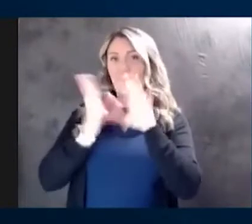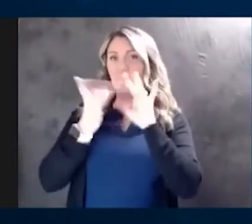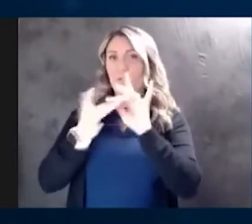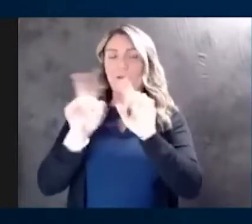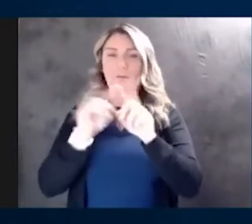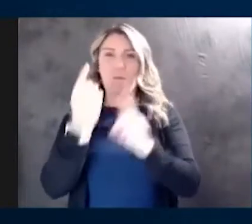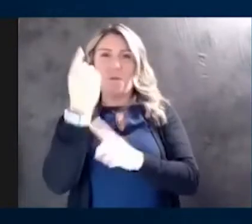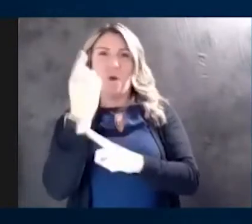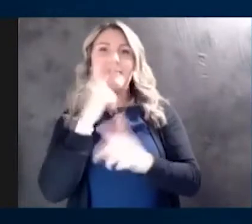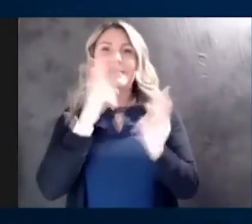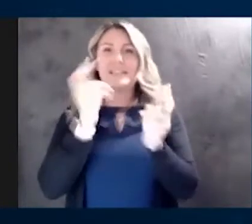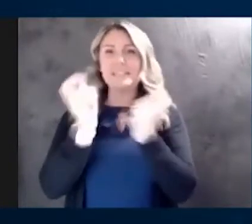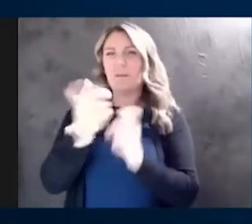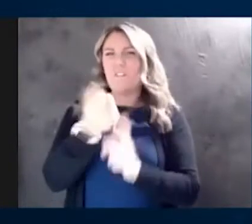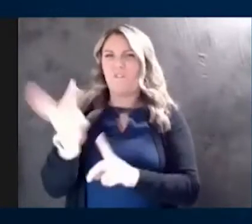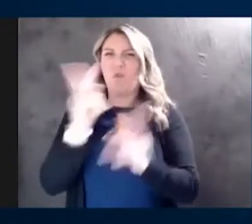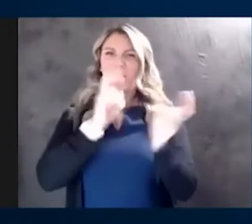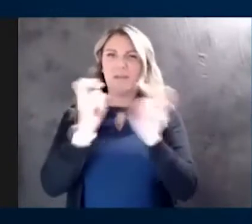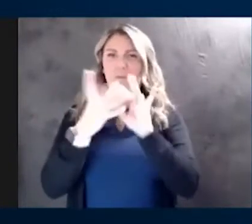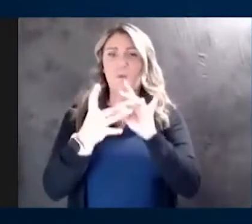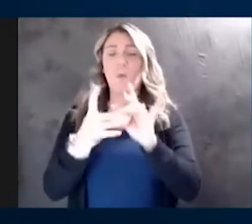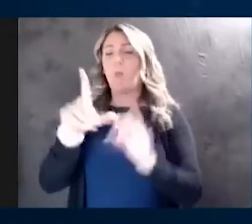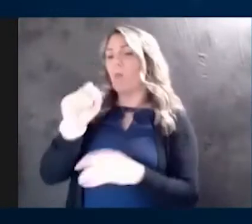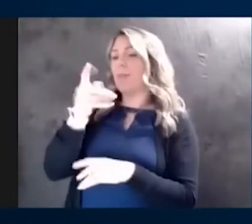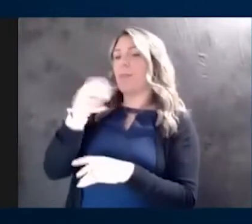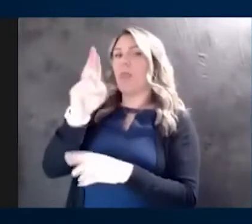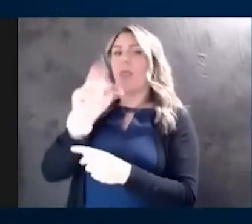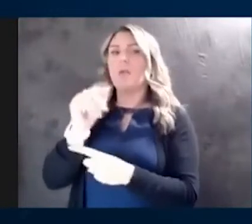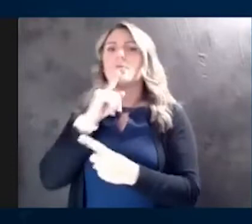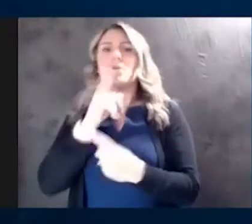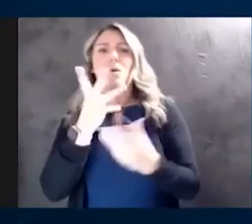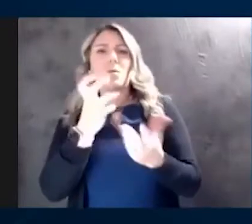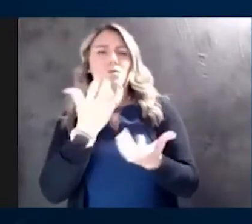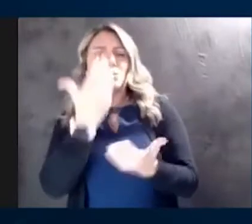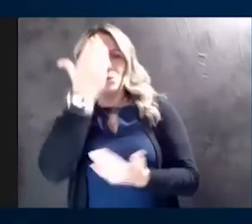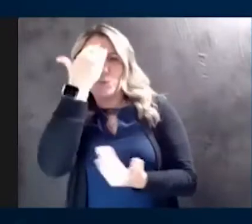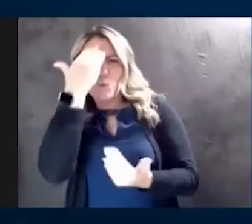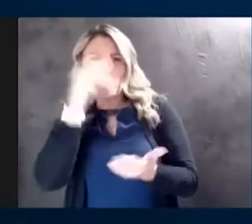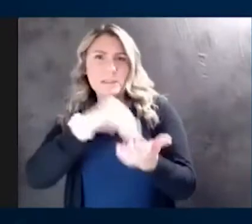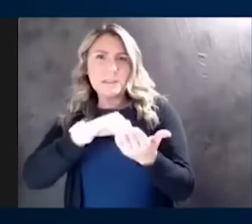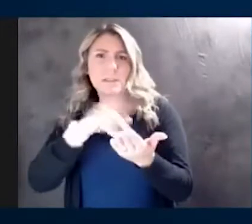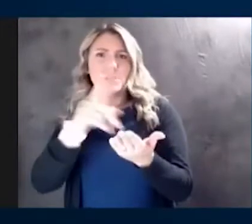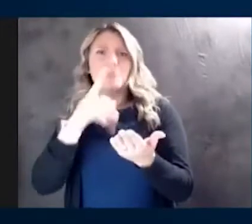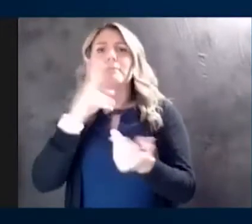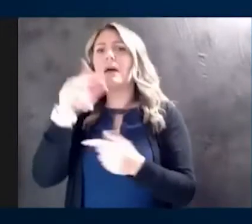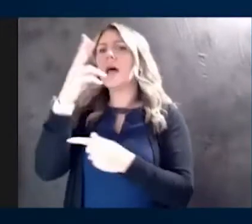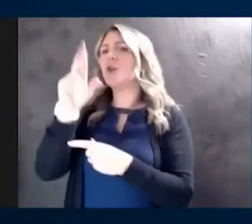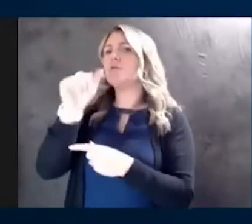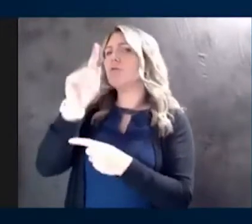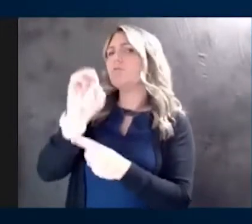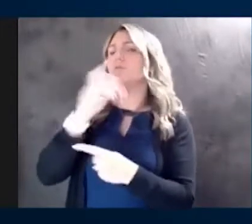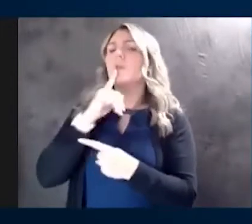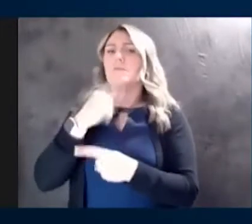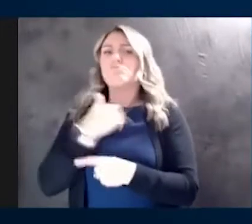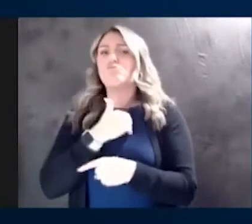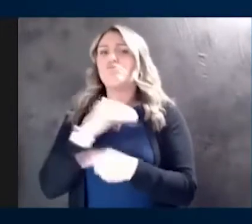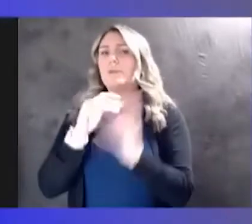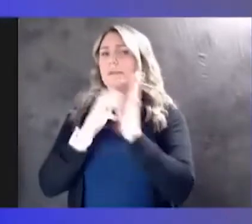couple. One of them is Laura wants to know, Dr. Horintager, have you seen a higher rate of breast cancer during COVID or since